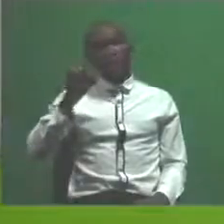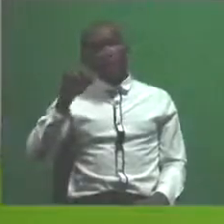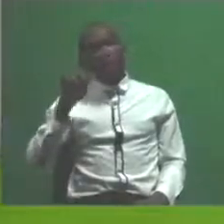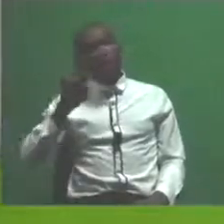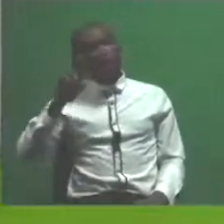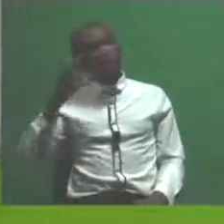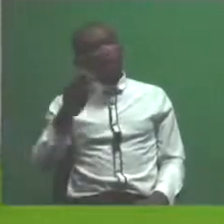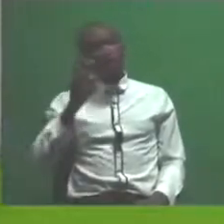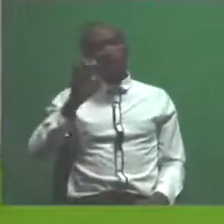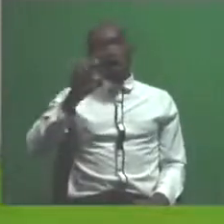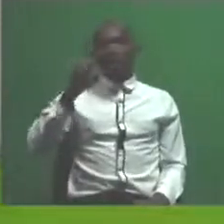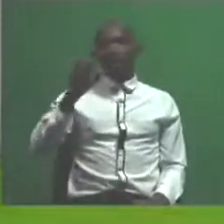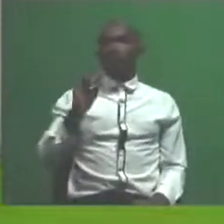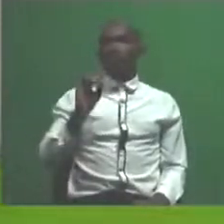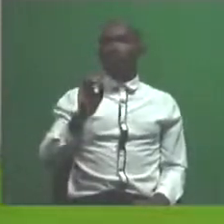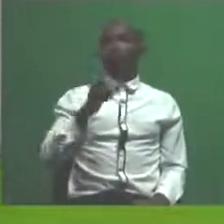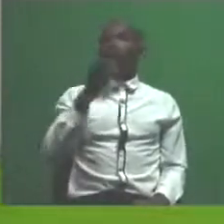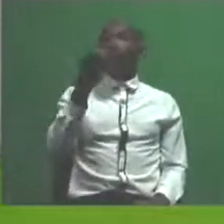Yes.